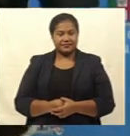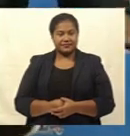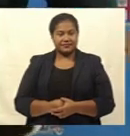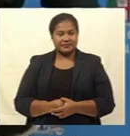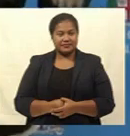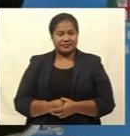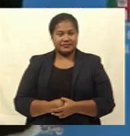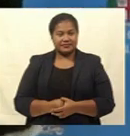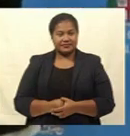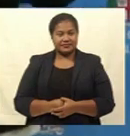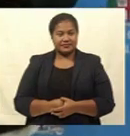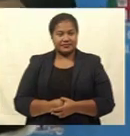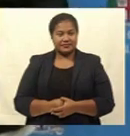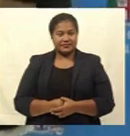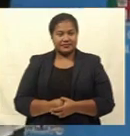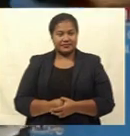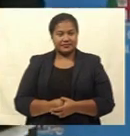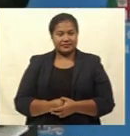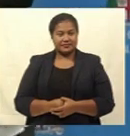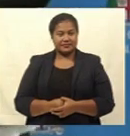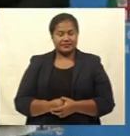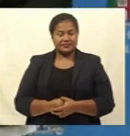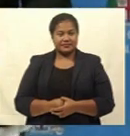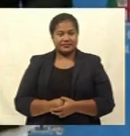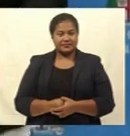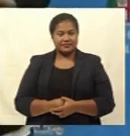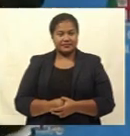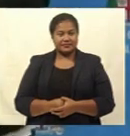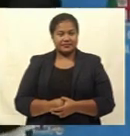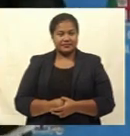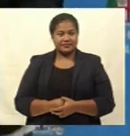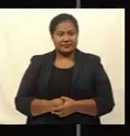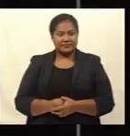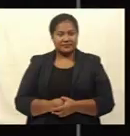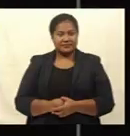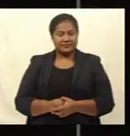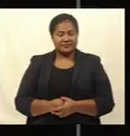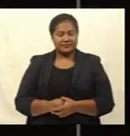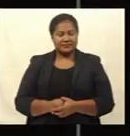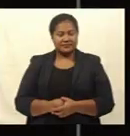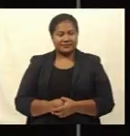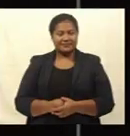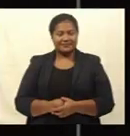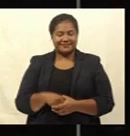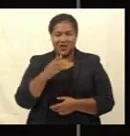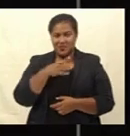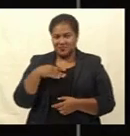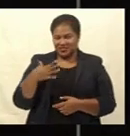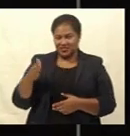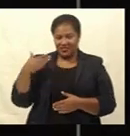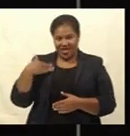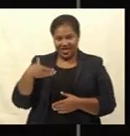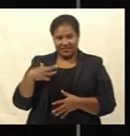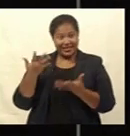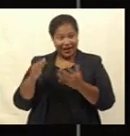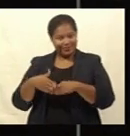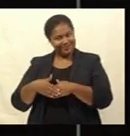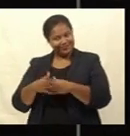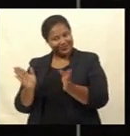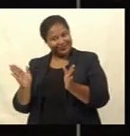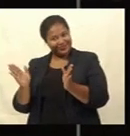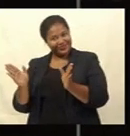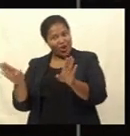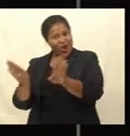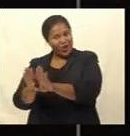Do not bring them shopping. Do not send them out with friends. Please keep them at home. The Ministry of Health has lifted the lockdown